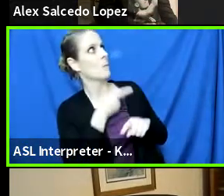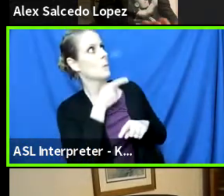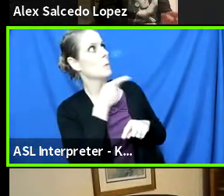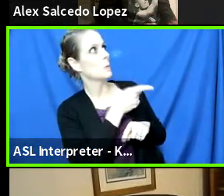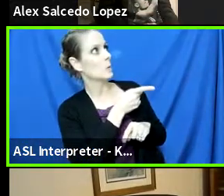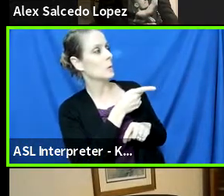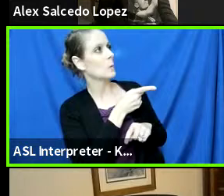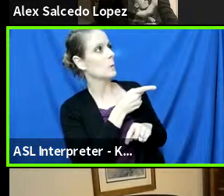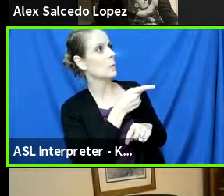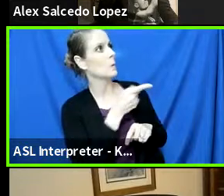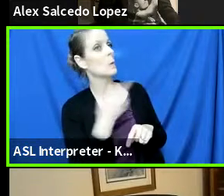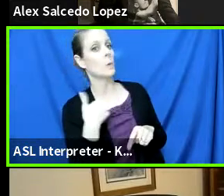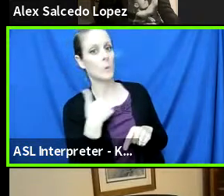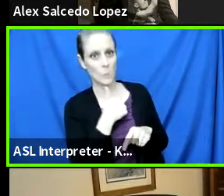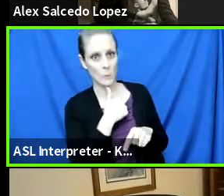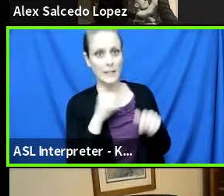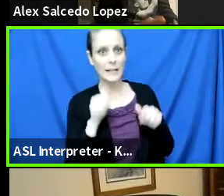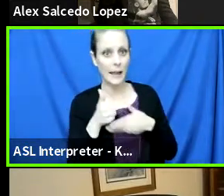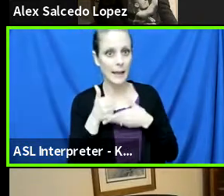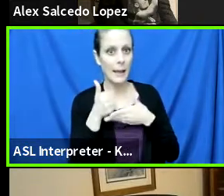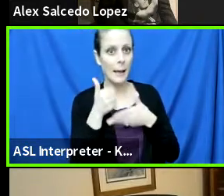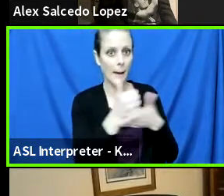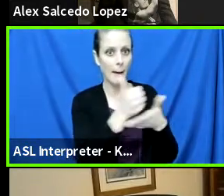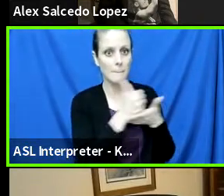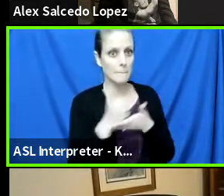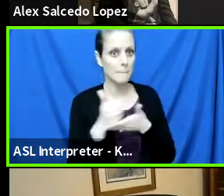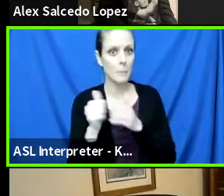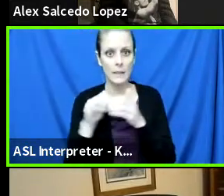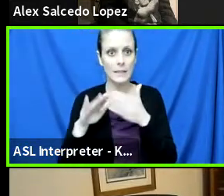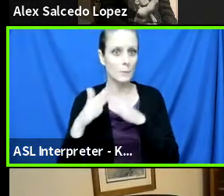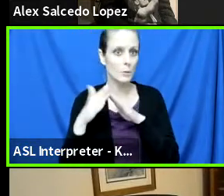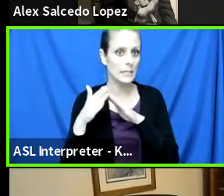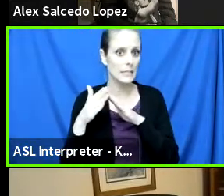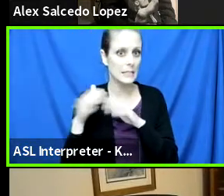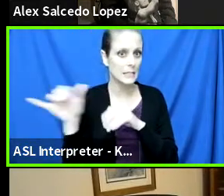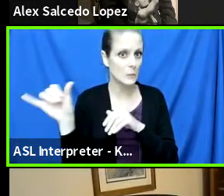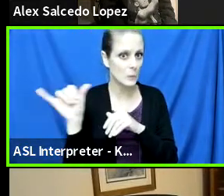help. We can find ways to help out with the community too.